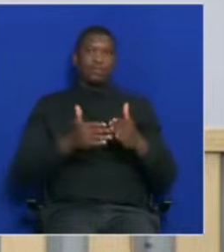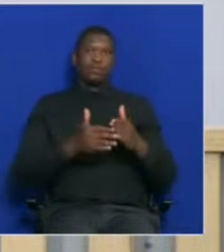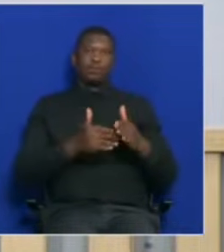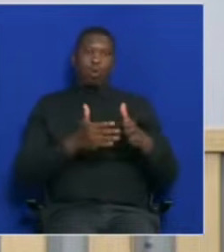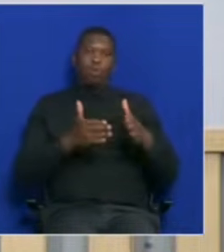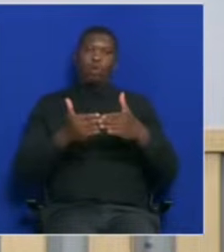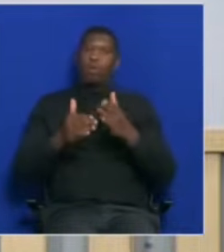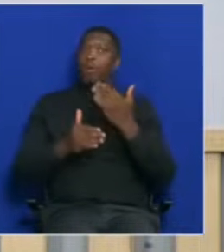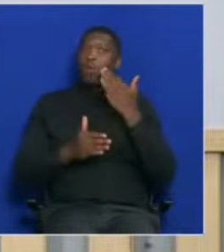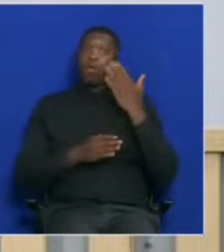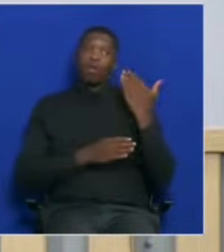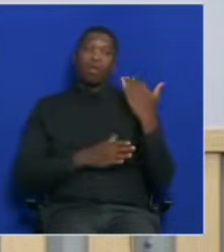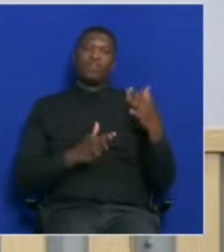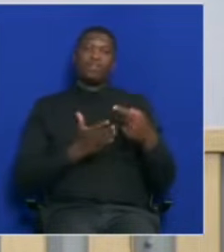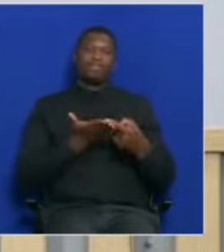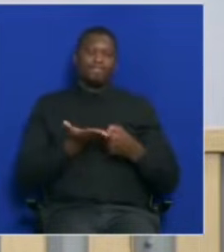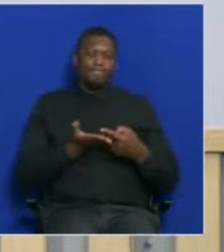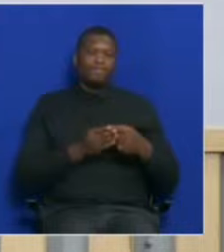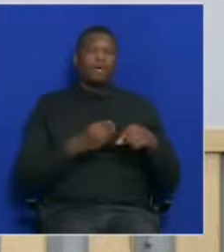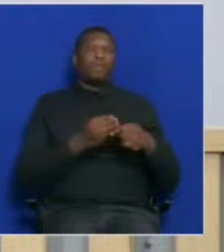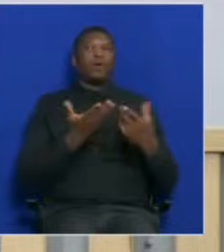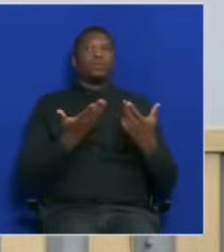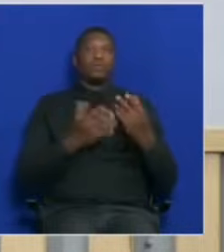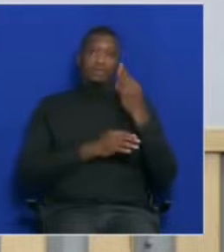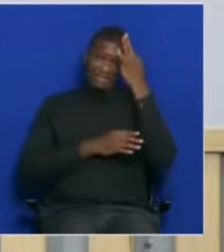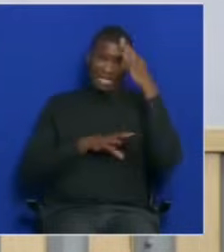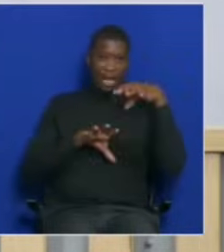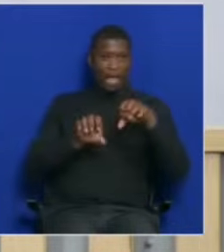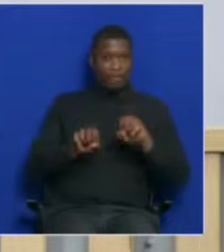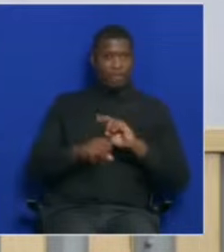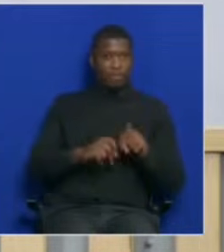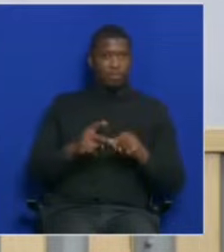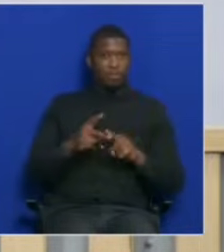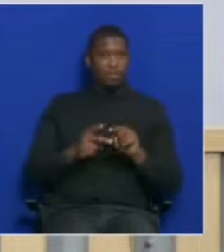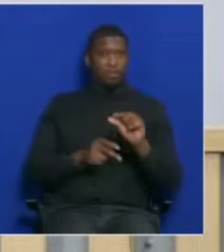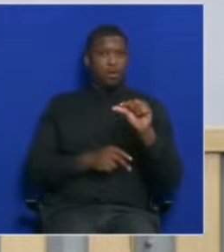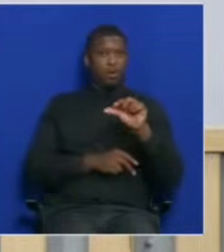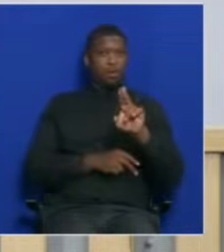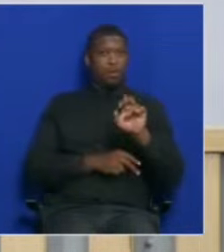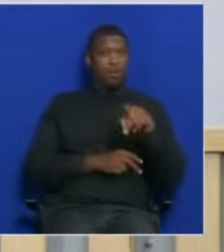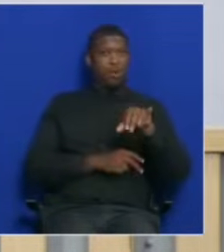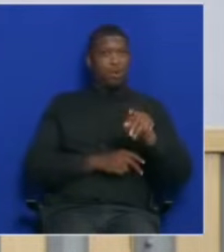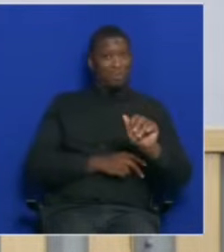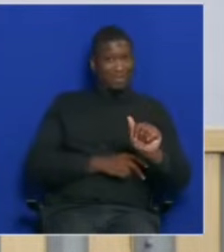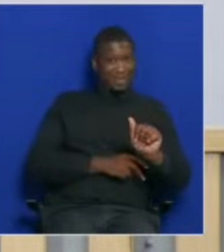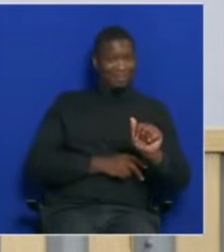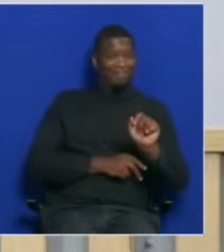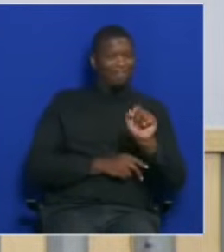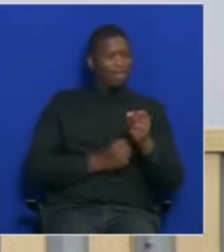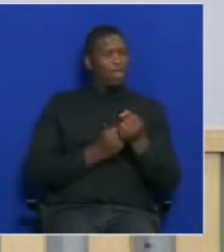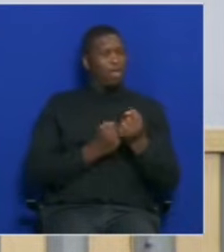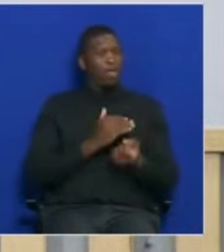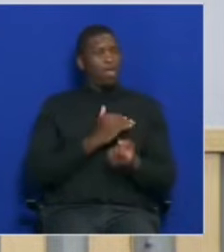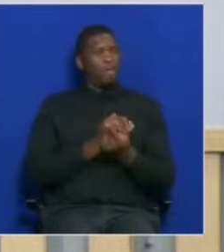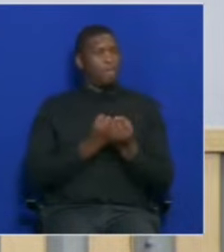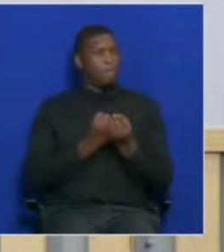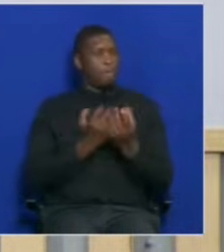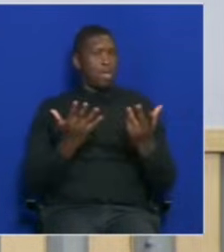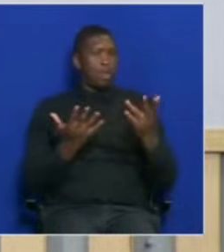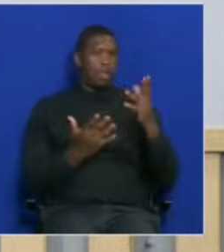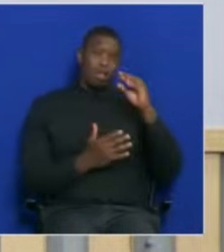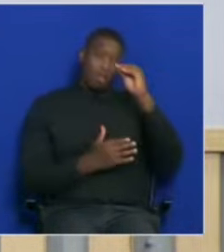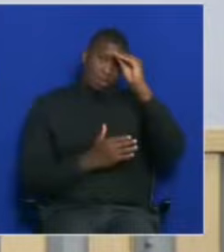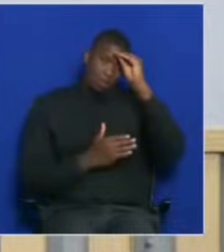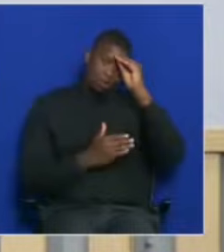and the Guptas. There were a lot of dockets that were opened by civil society, by